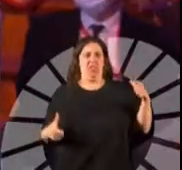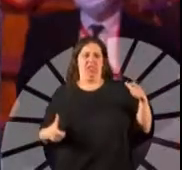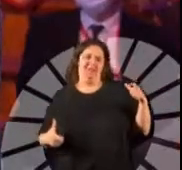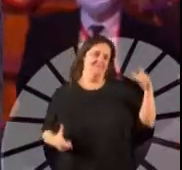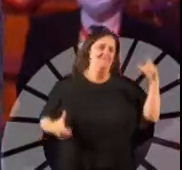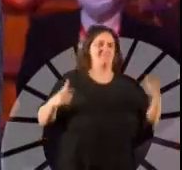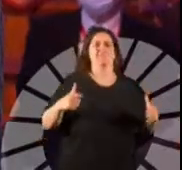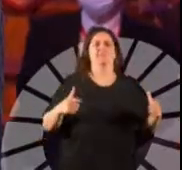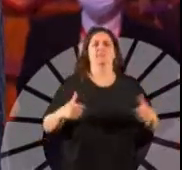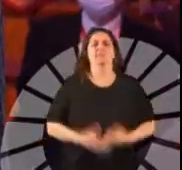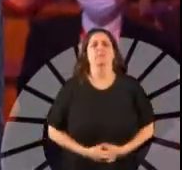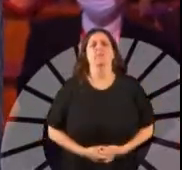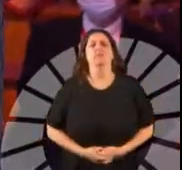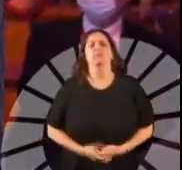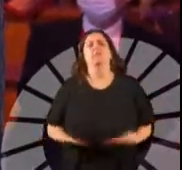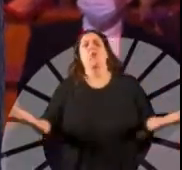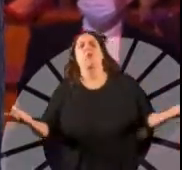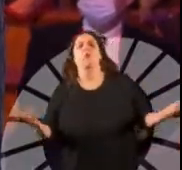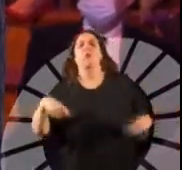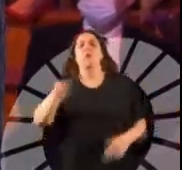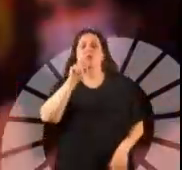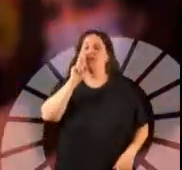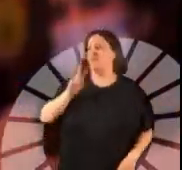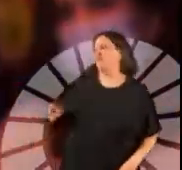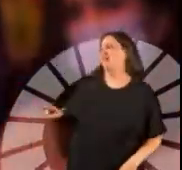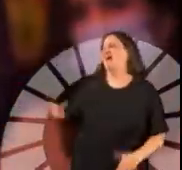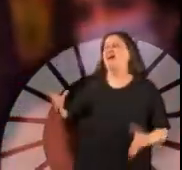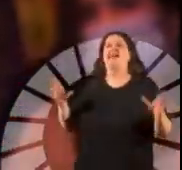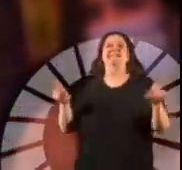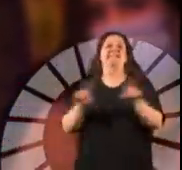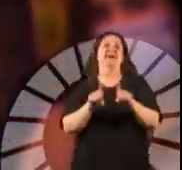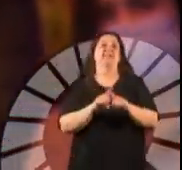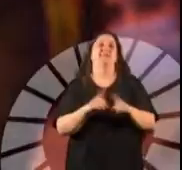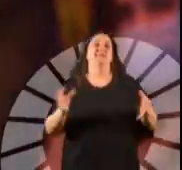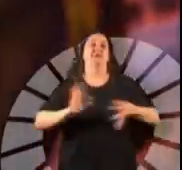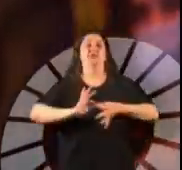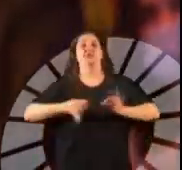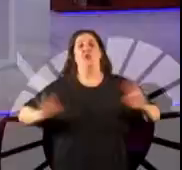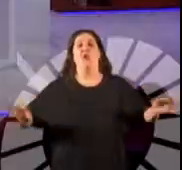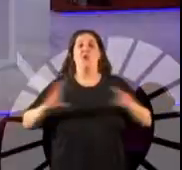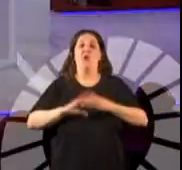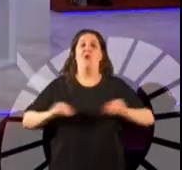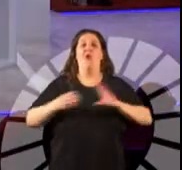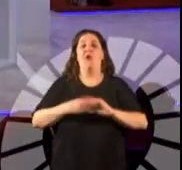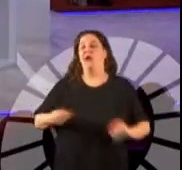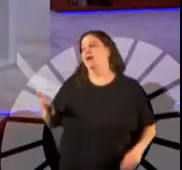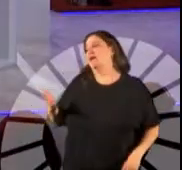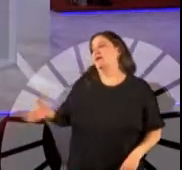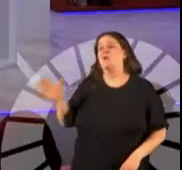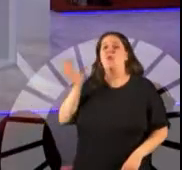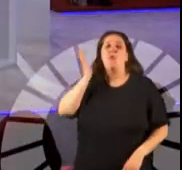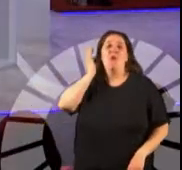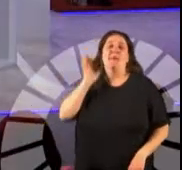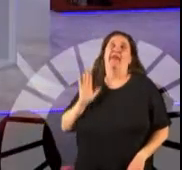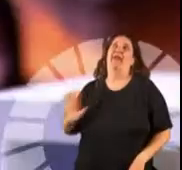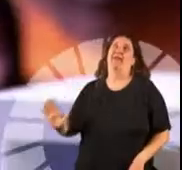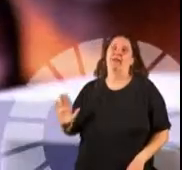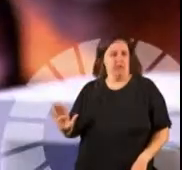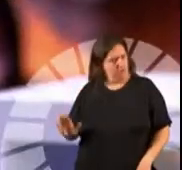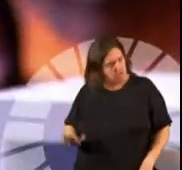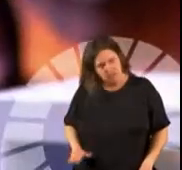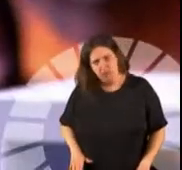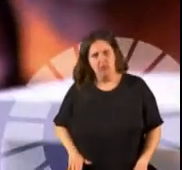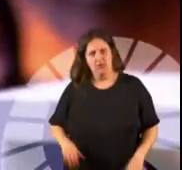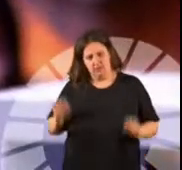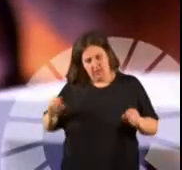part of the incidents. Because right now I have the privilege to learn English. There's a big language barrier. I was